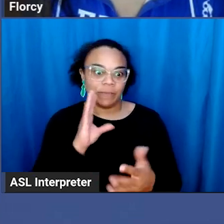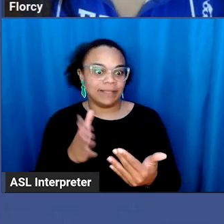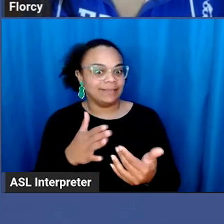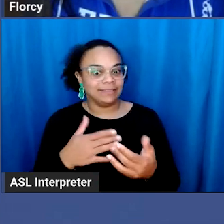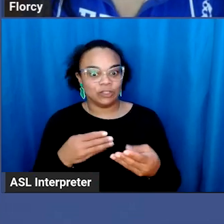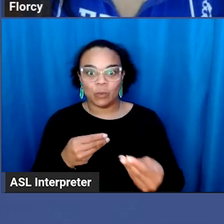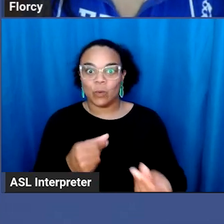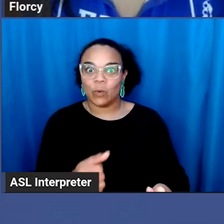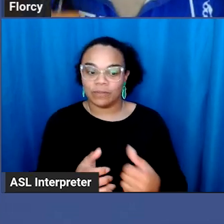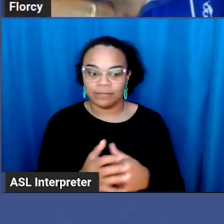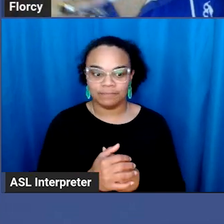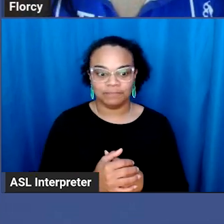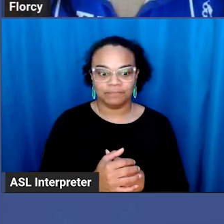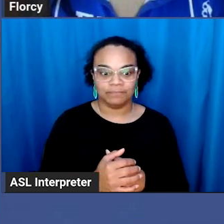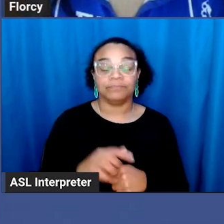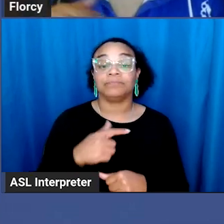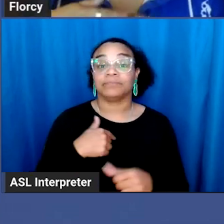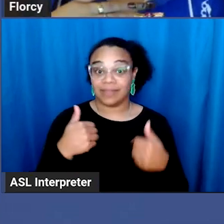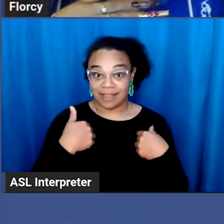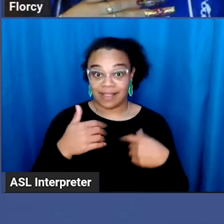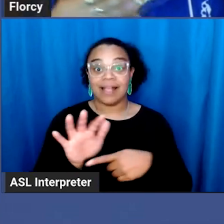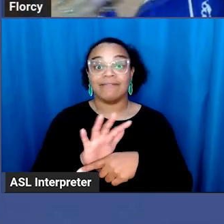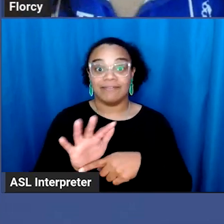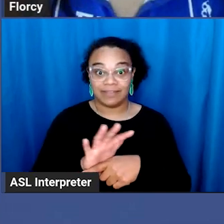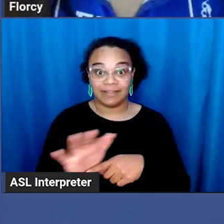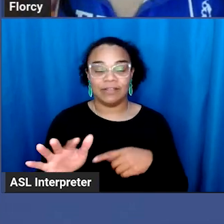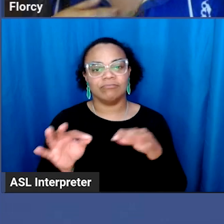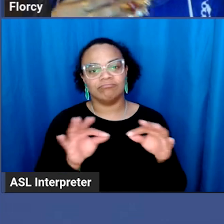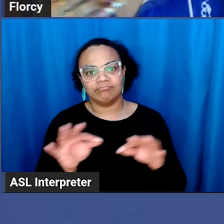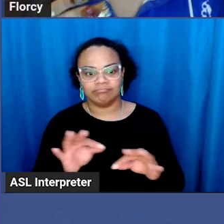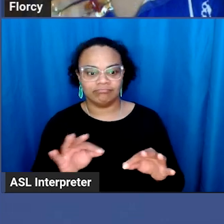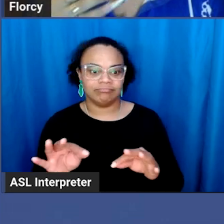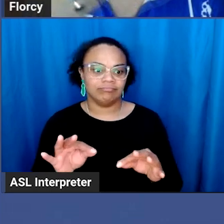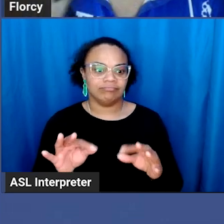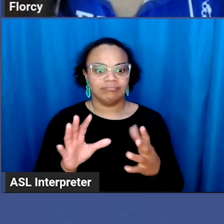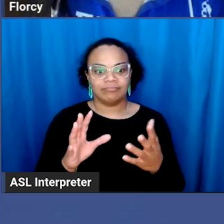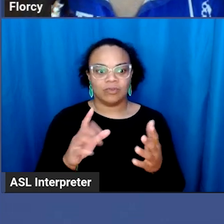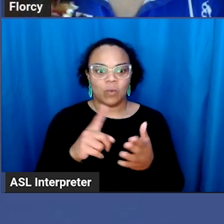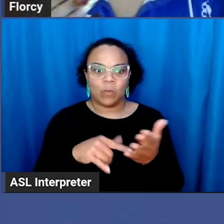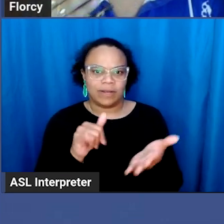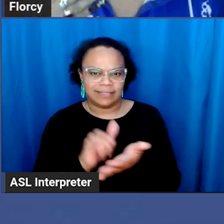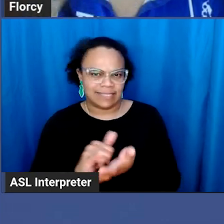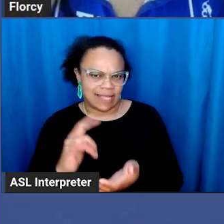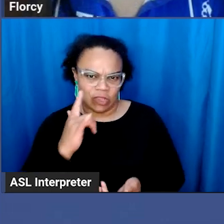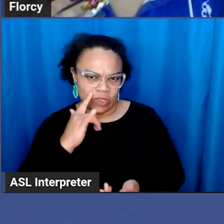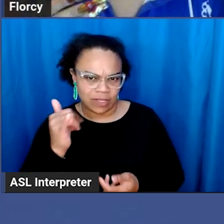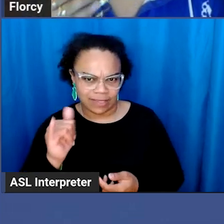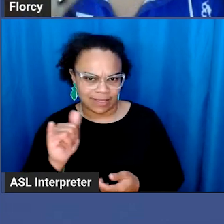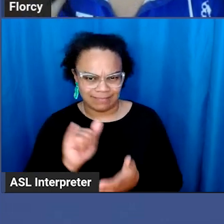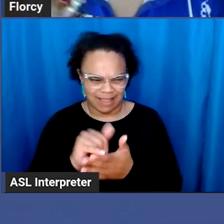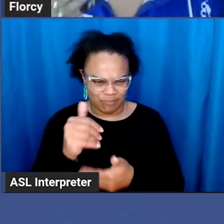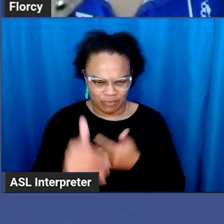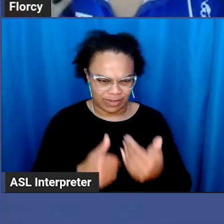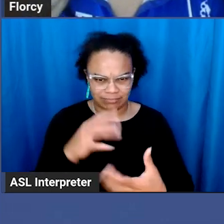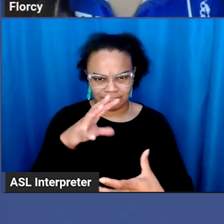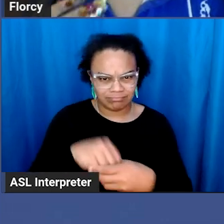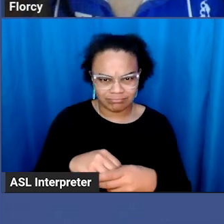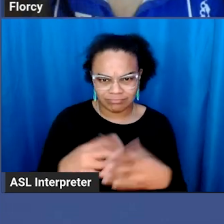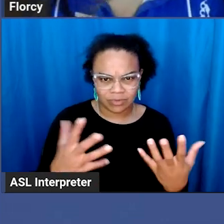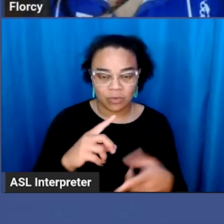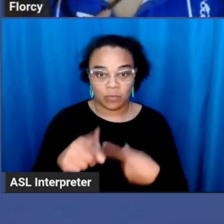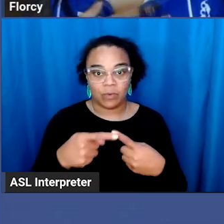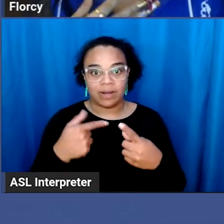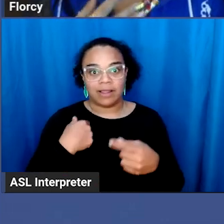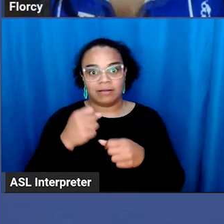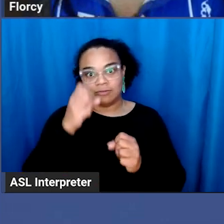And I do have like a video just to like kind of just like encapsulate what that looks like, what that process looks like for me when I'm like creating